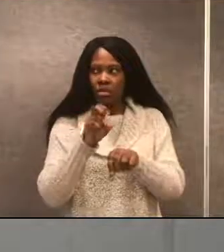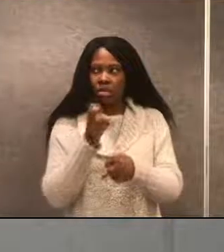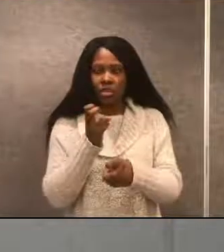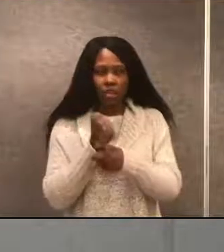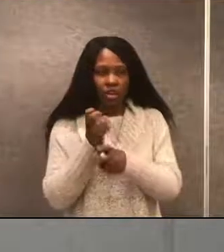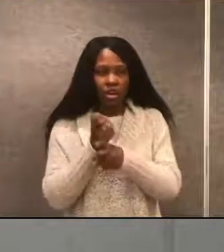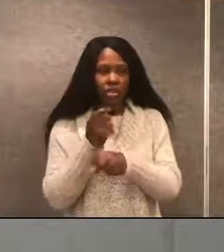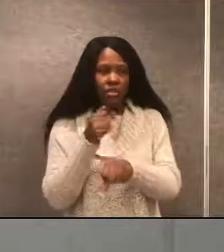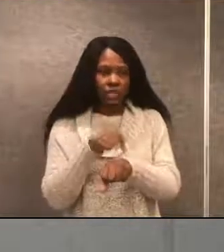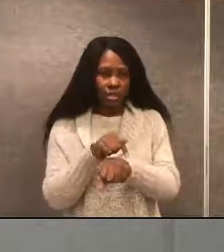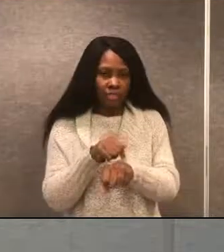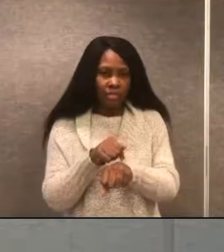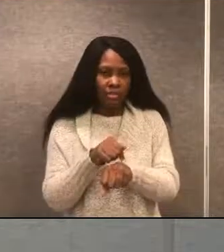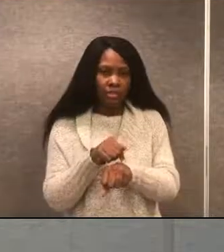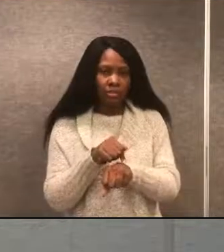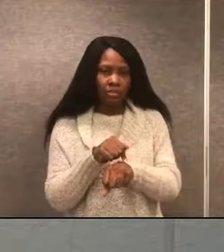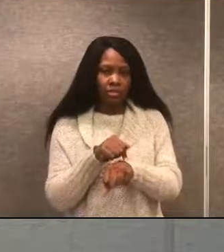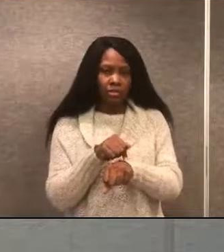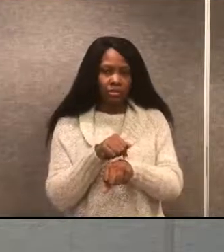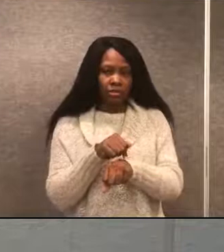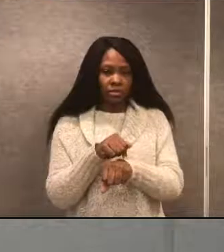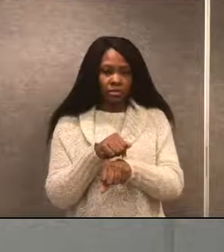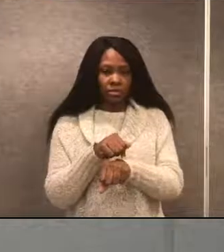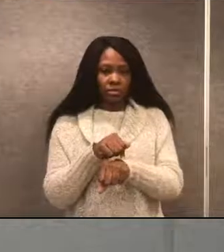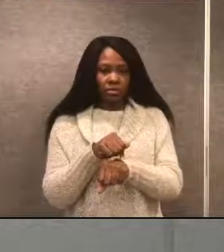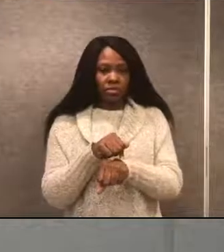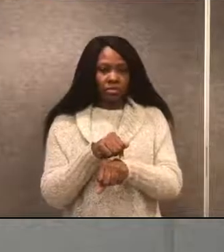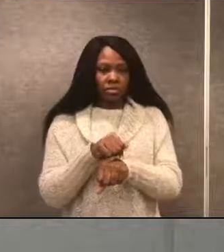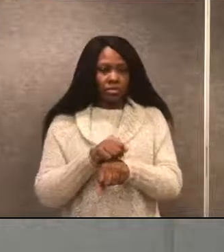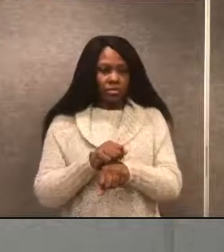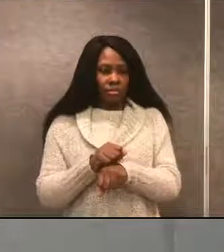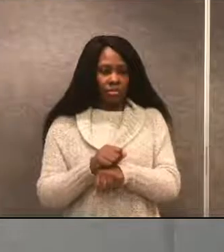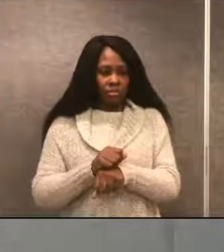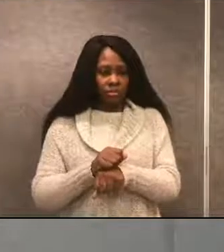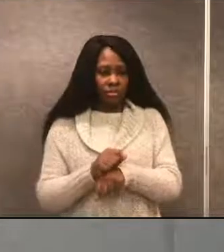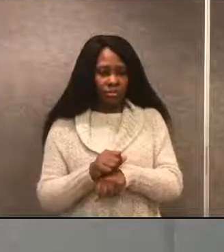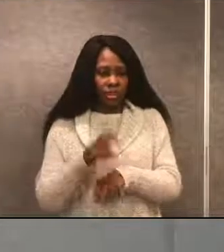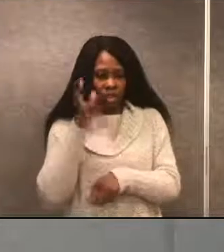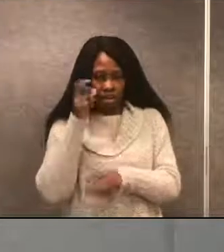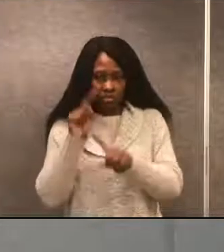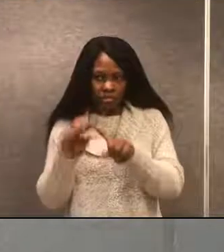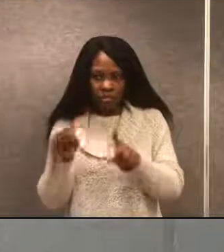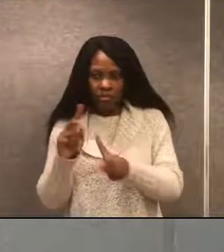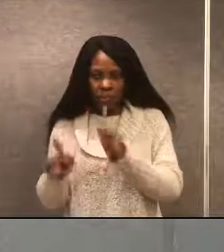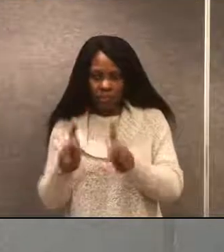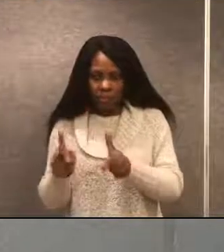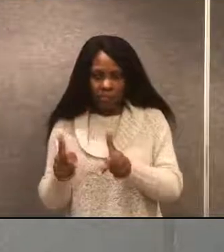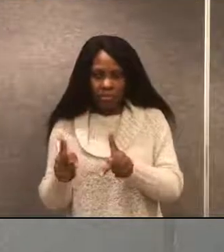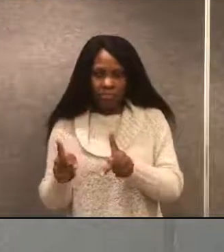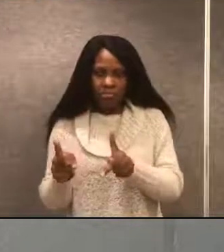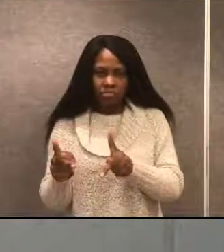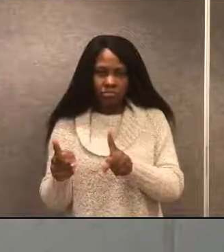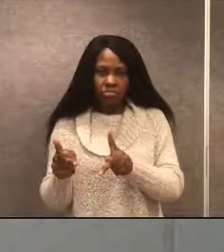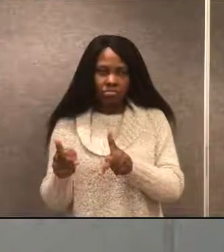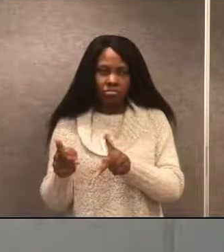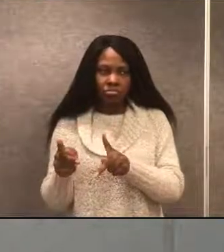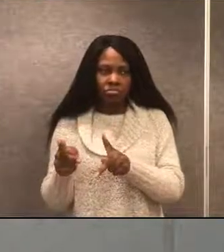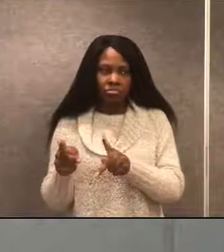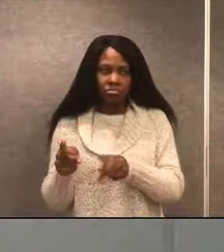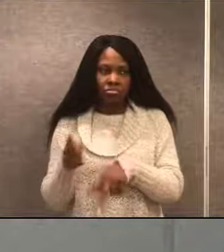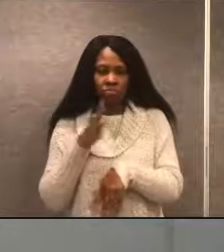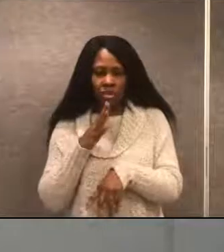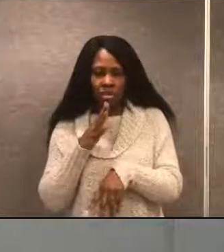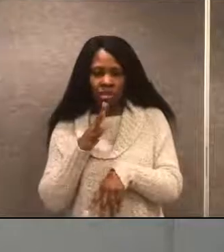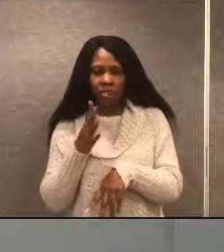these uncertainties that you heard Ms. Champagne and Dr. Harvest and our school superintendent talked about,